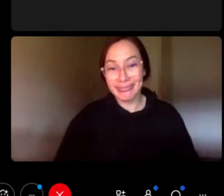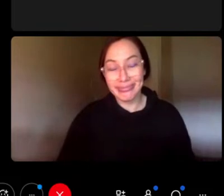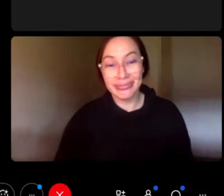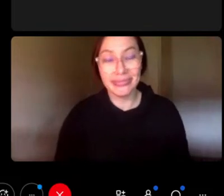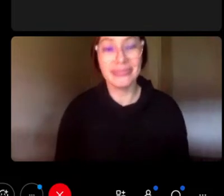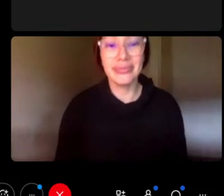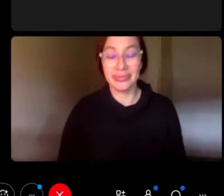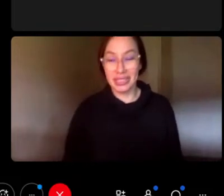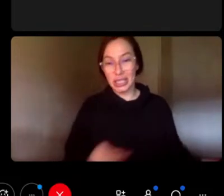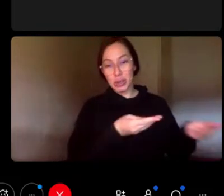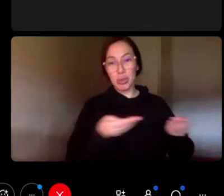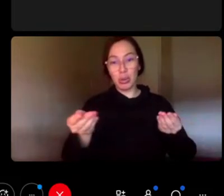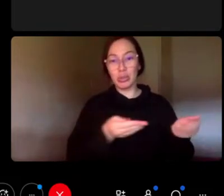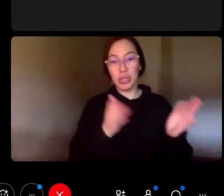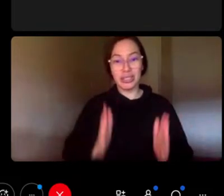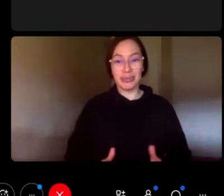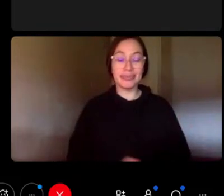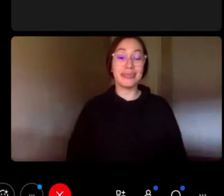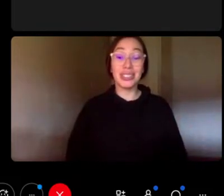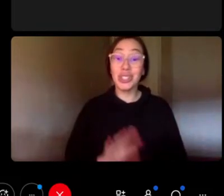So guys,